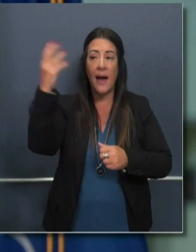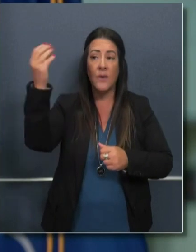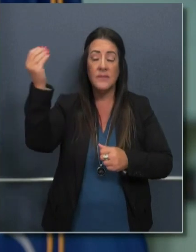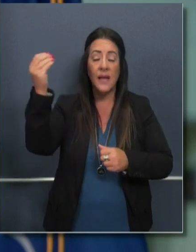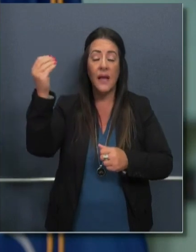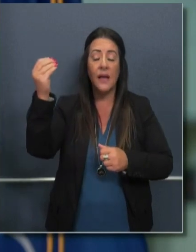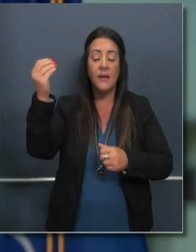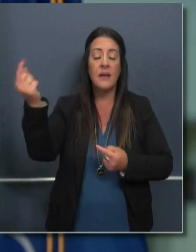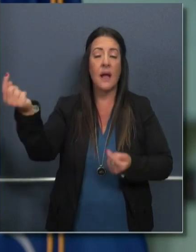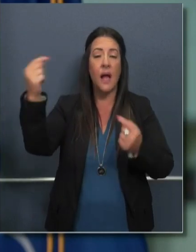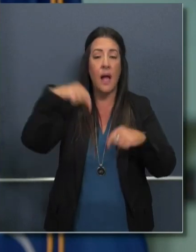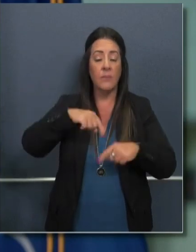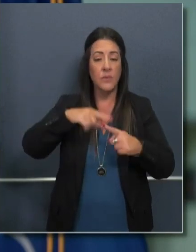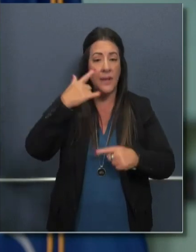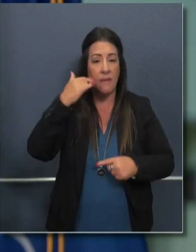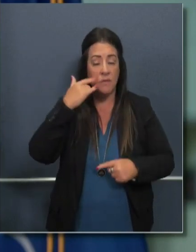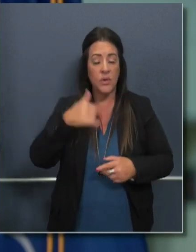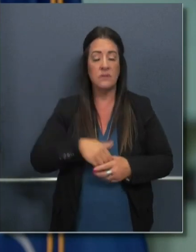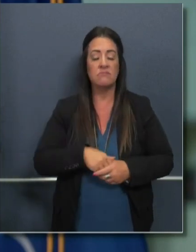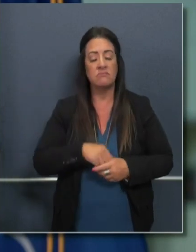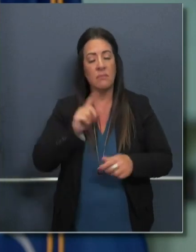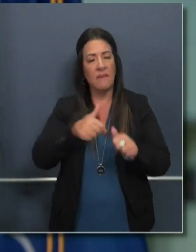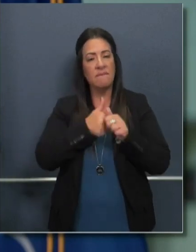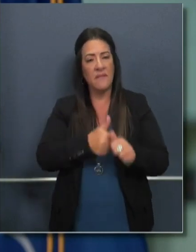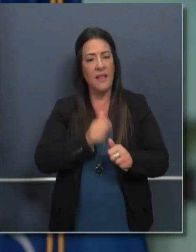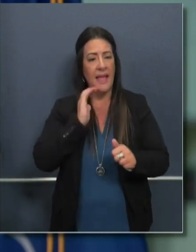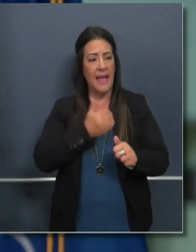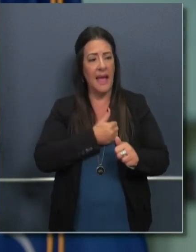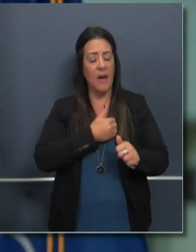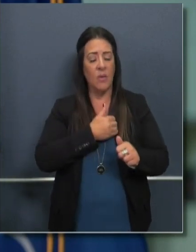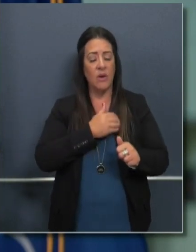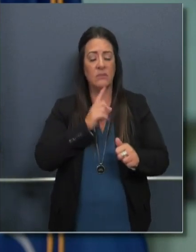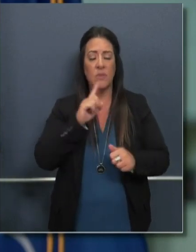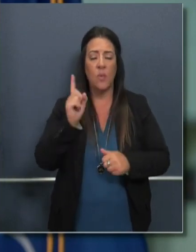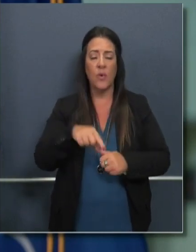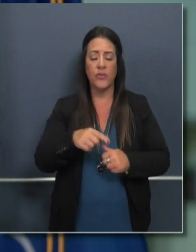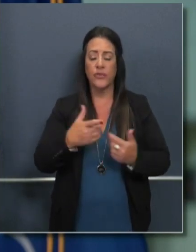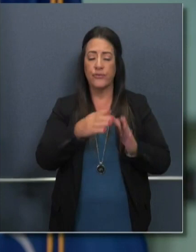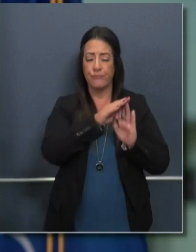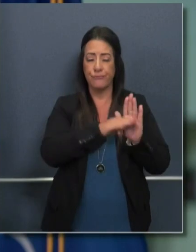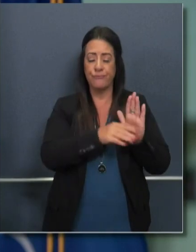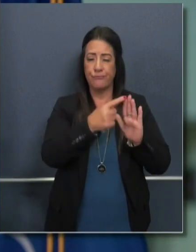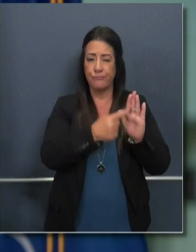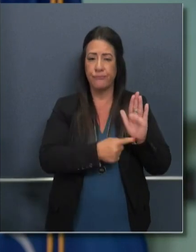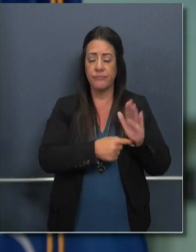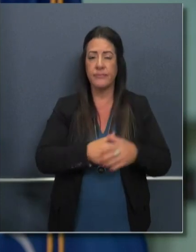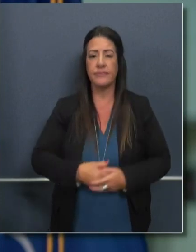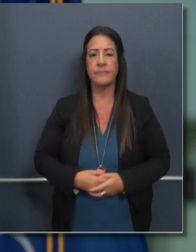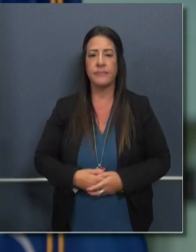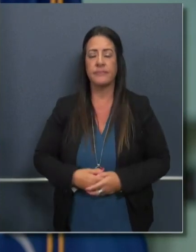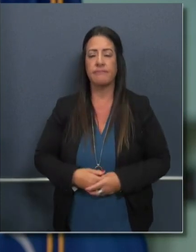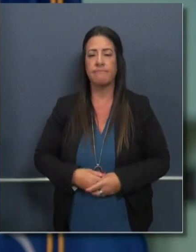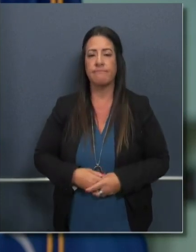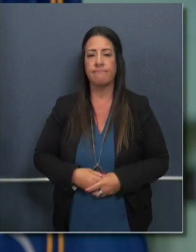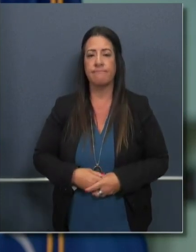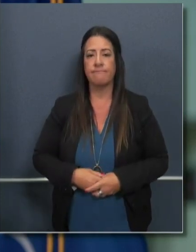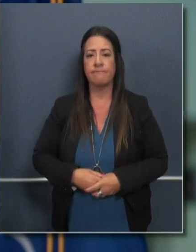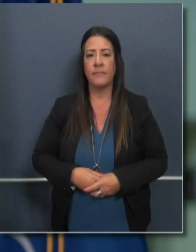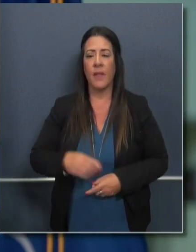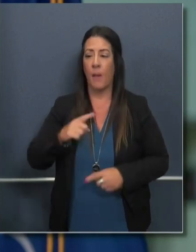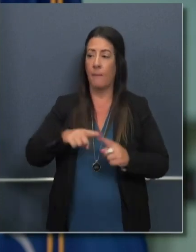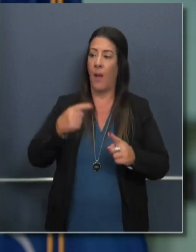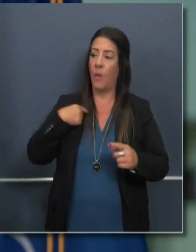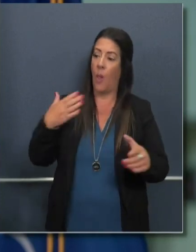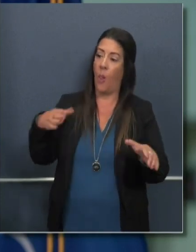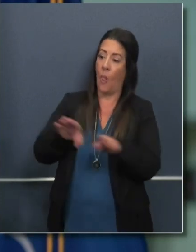mask mandate and the guidelines that we have put forth. But at this moment, we're not shutting down